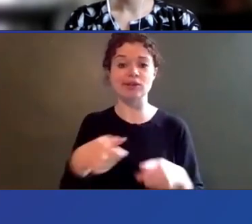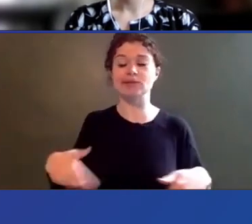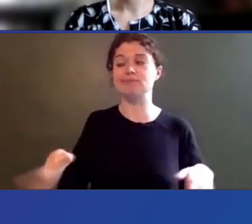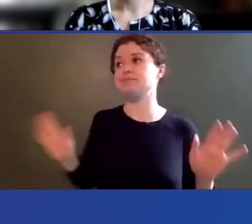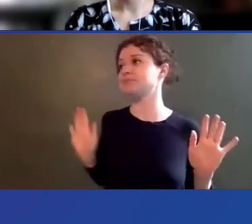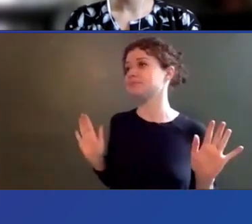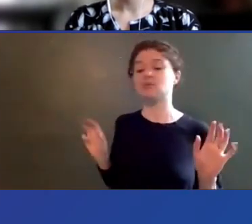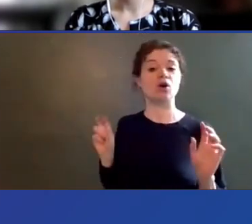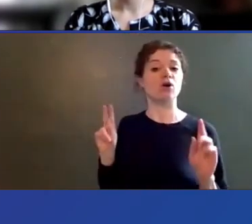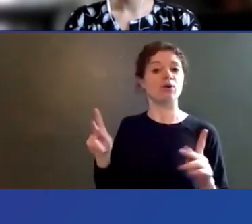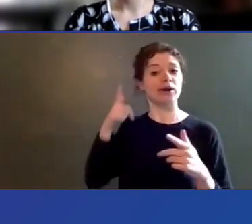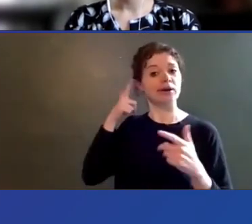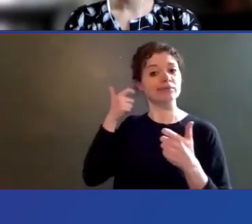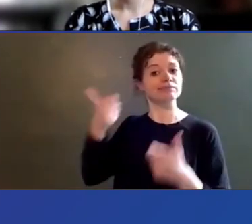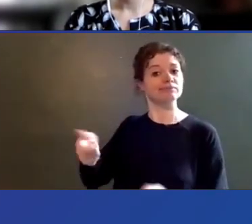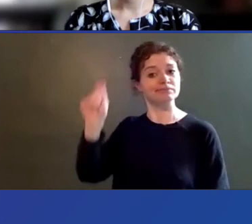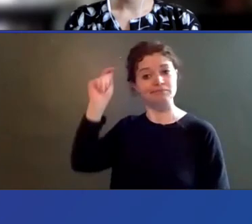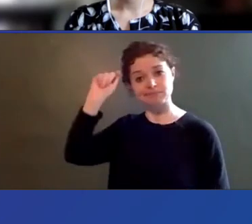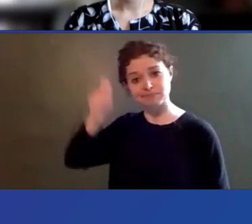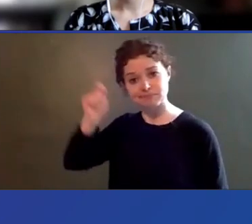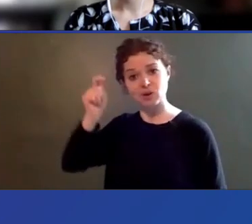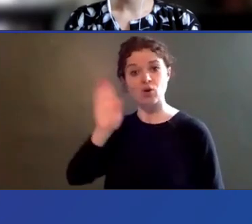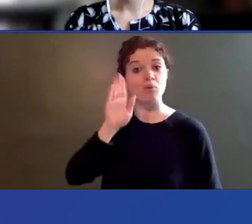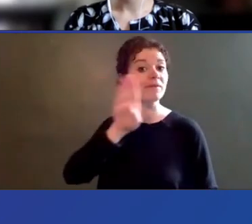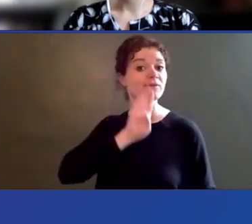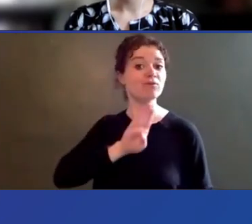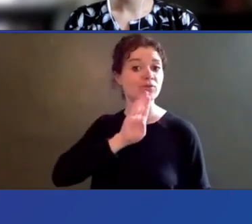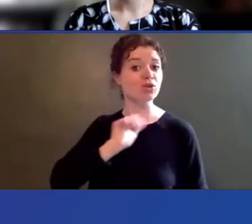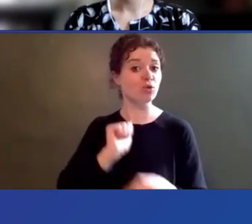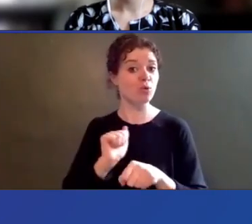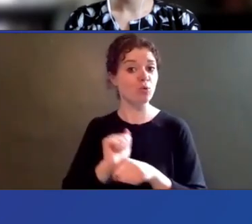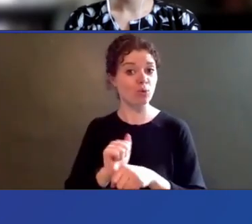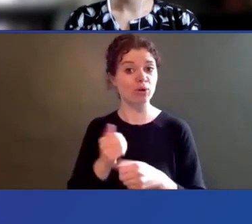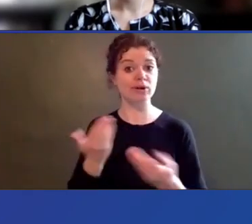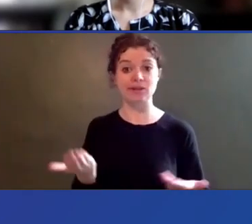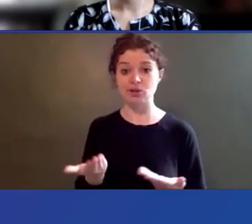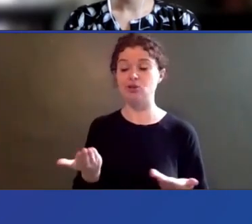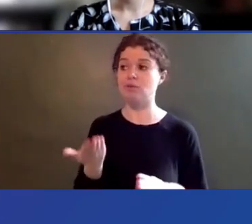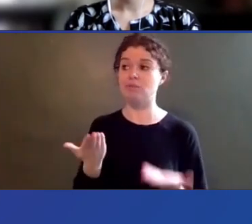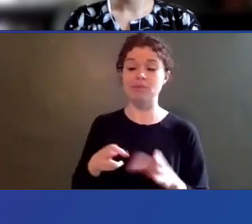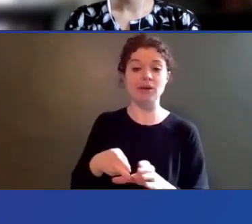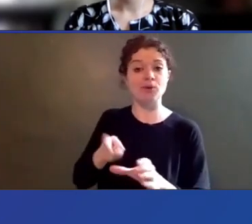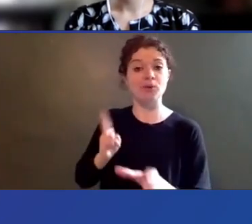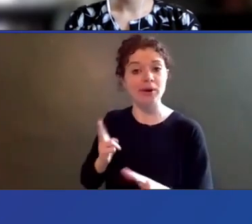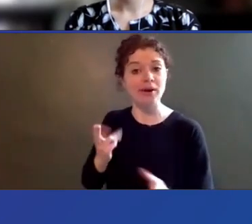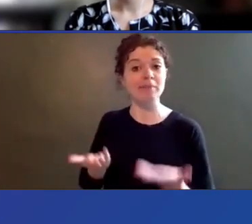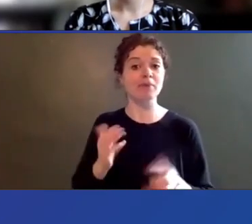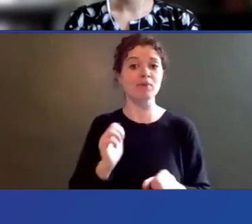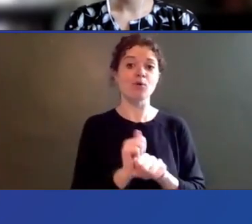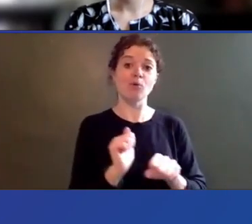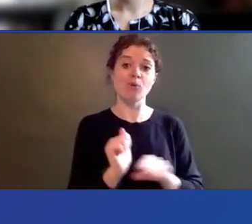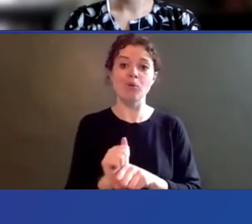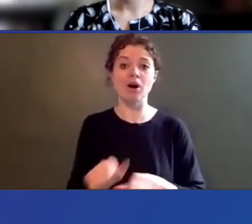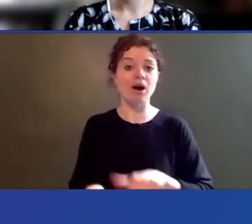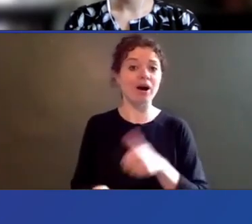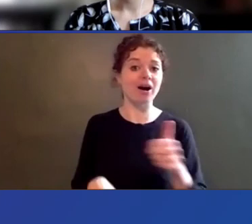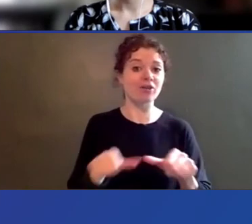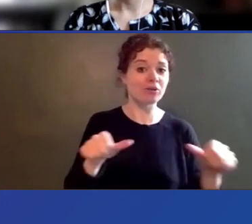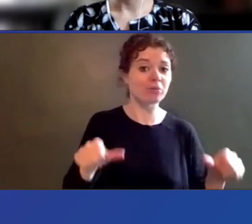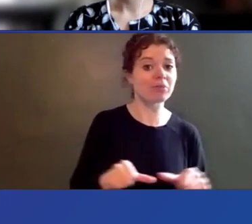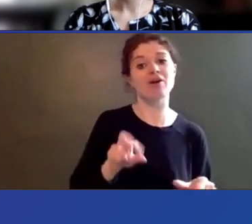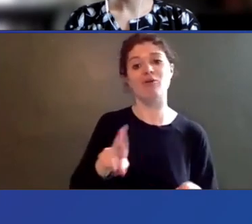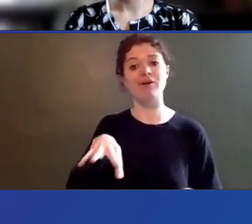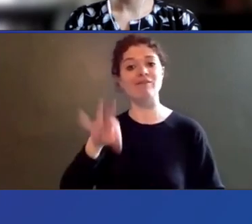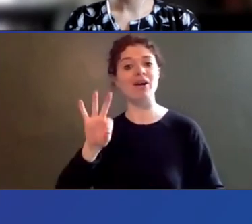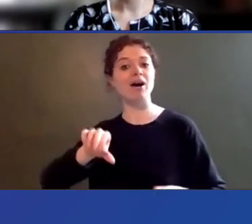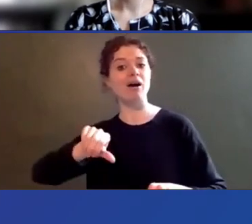it's going to be entirely frustrating for me to still be here. So is there somewhere else I can work, or is there a way I can work outside of the organization to do some of the